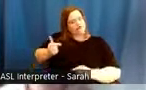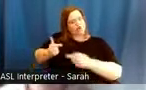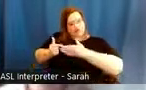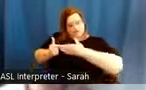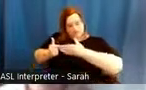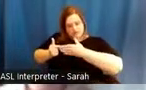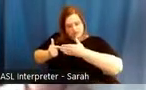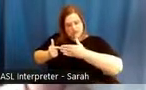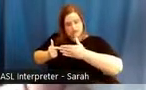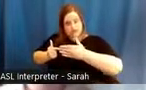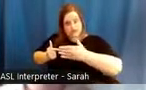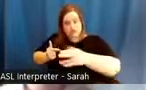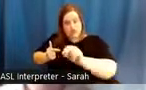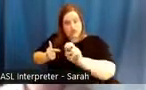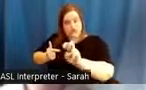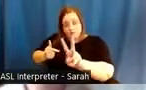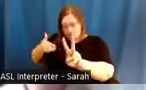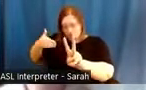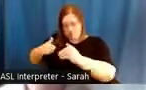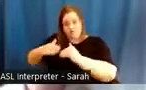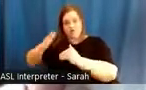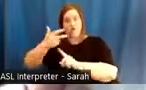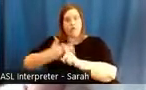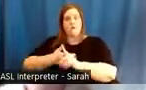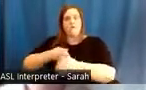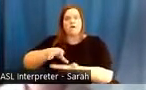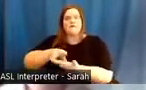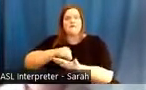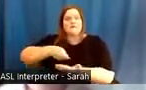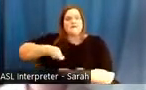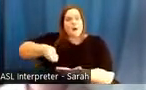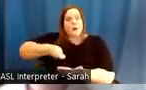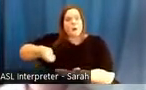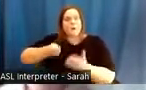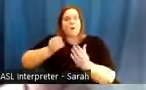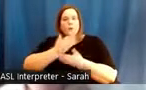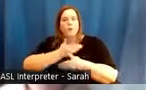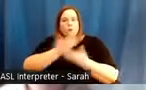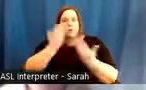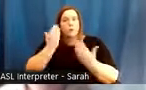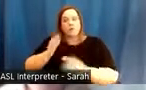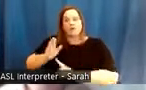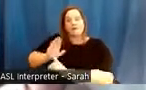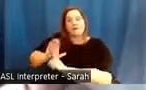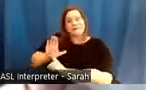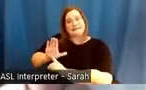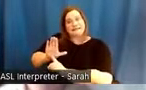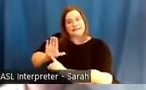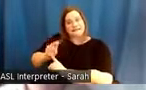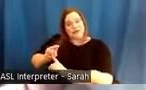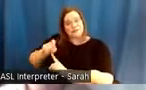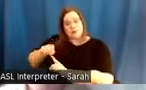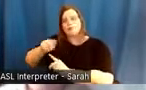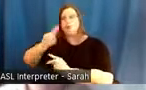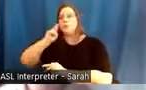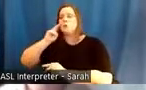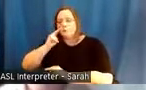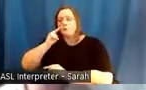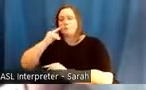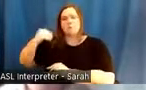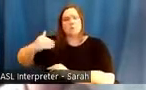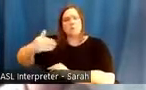hadn't vacuumed for at least 3 months. Ari's case manager was supposedly doing home visits every month. It